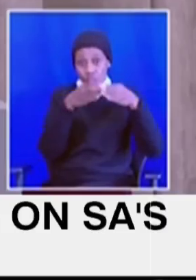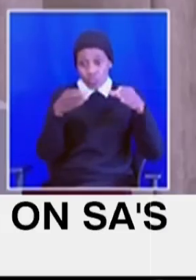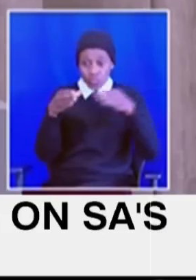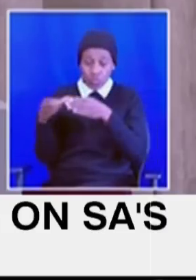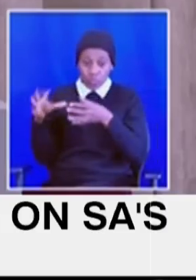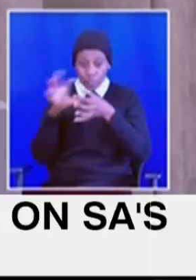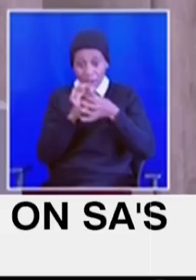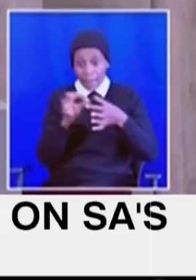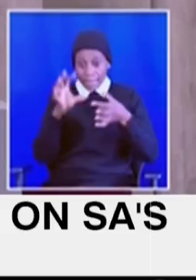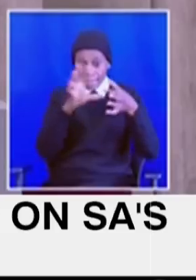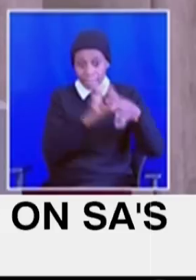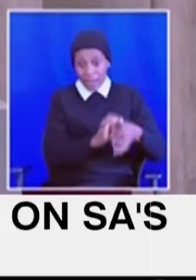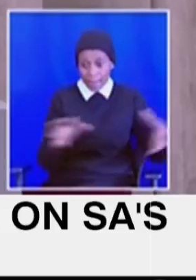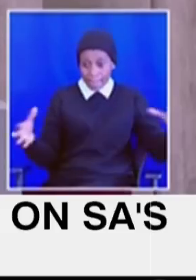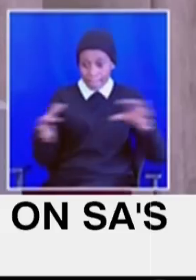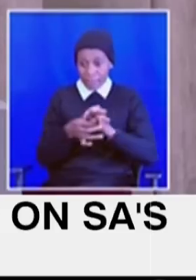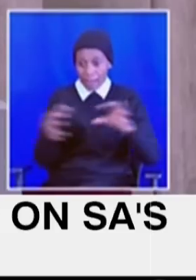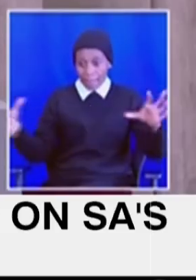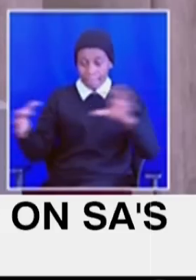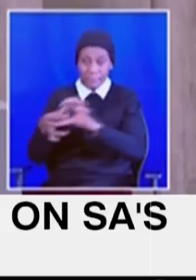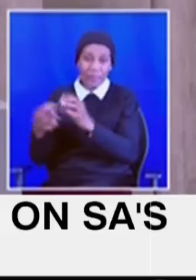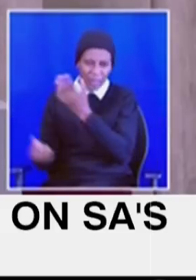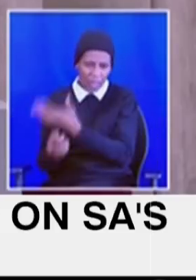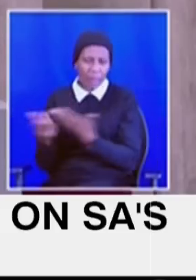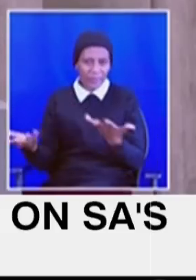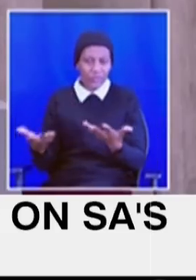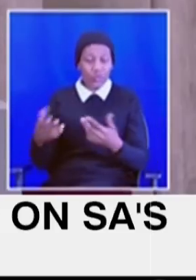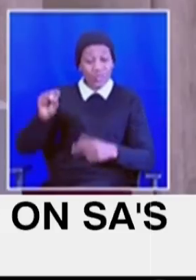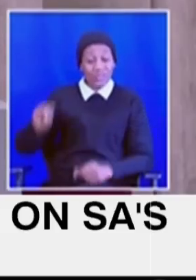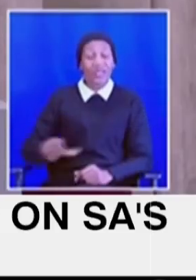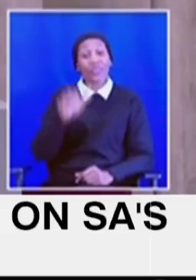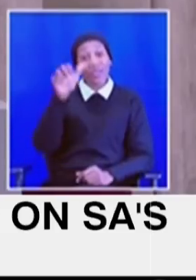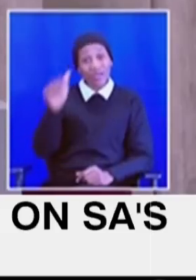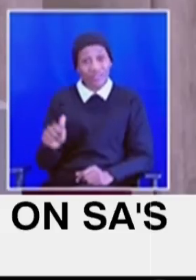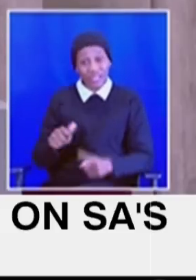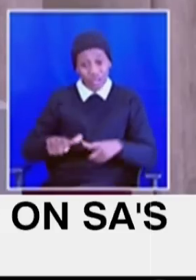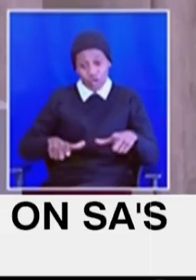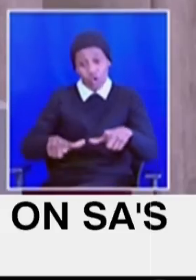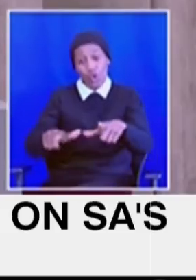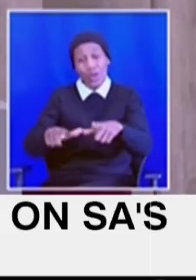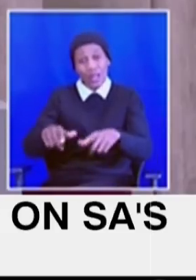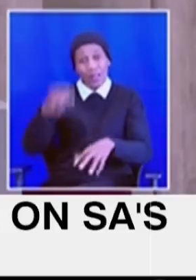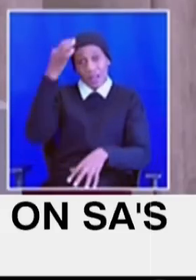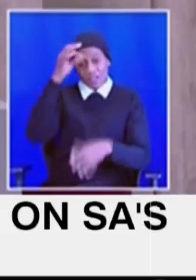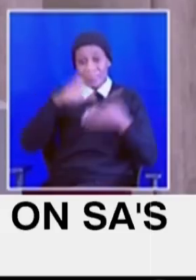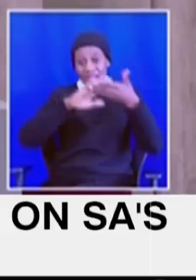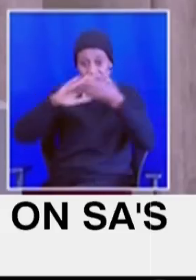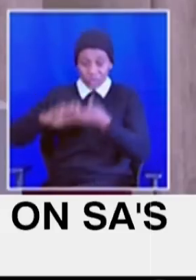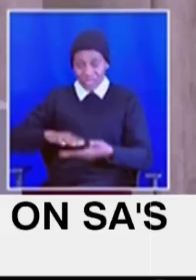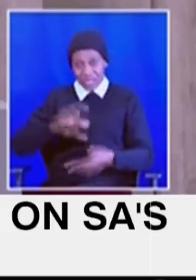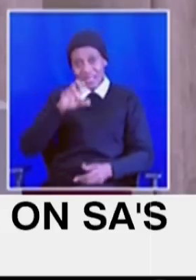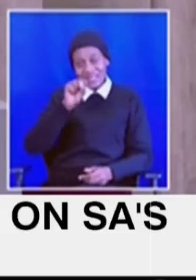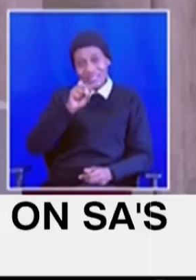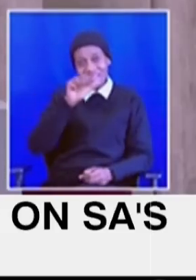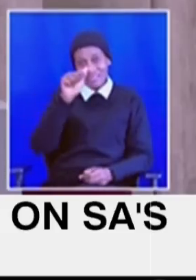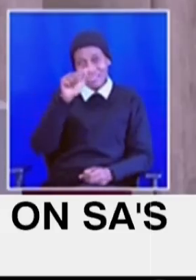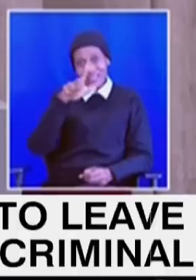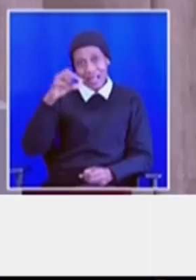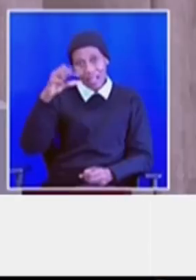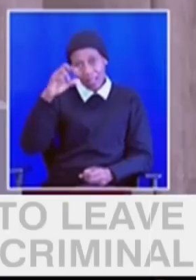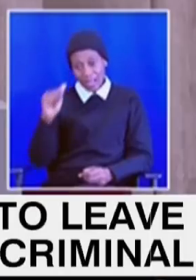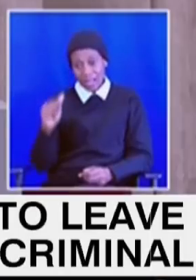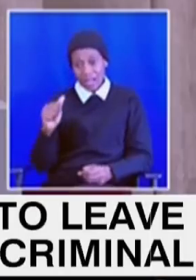institutionalized, the South African Local Government Association, SALGA, in 2021 developed